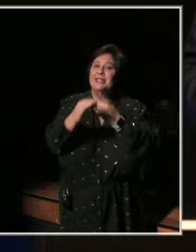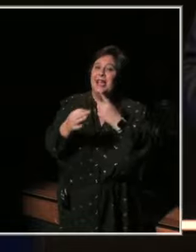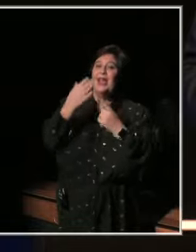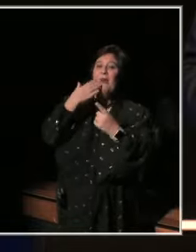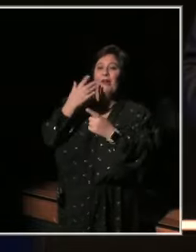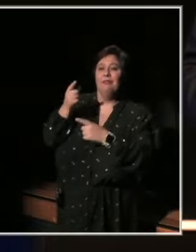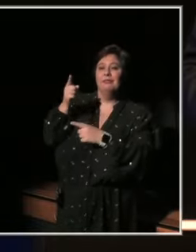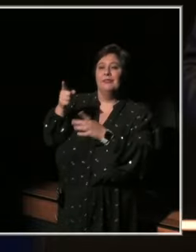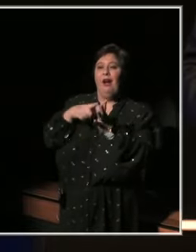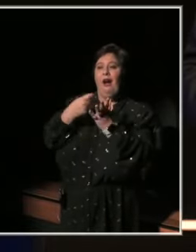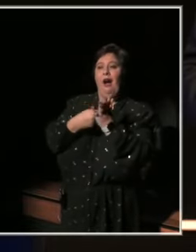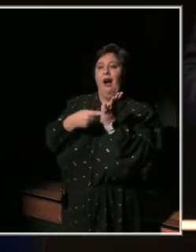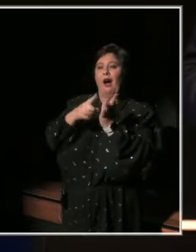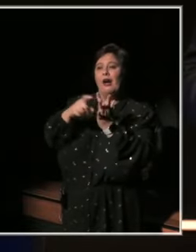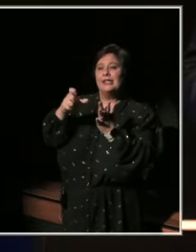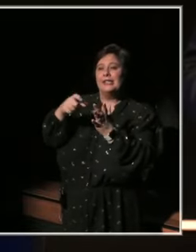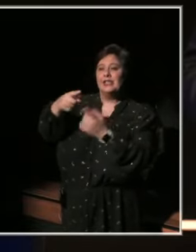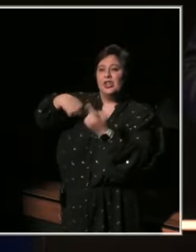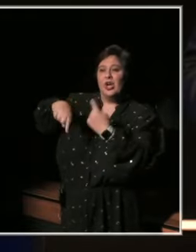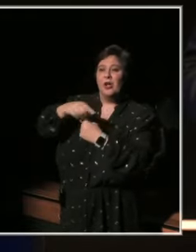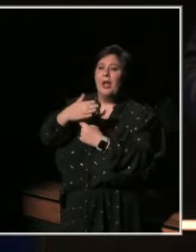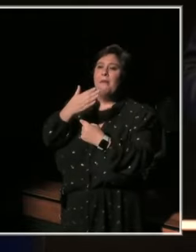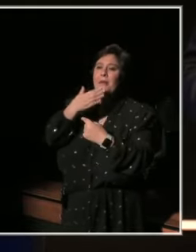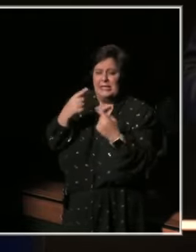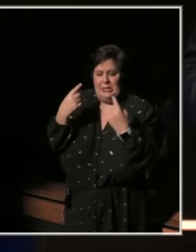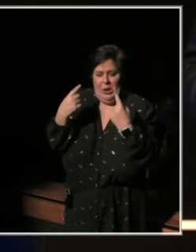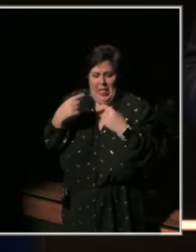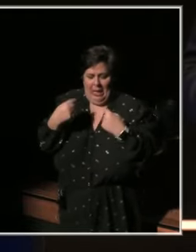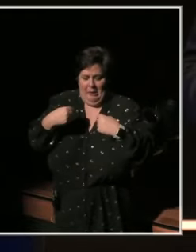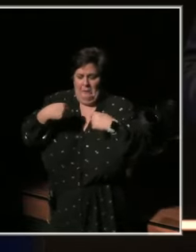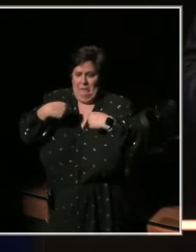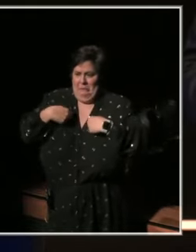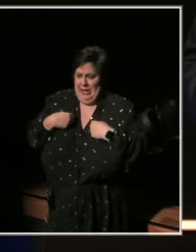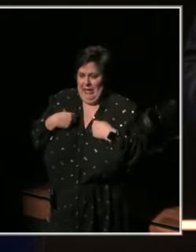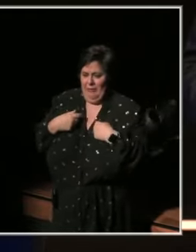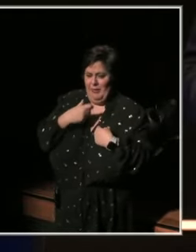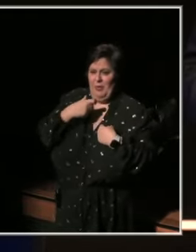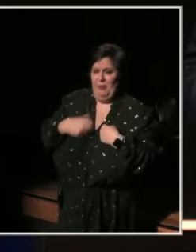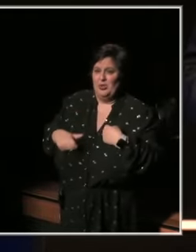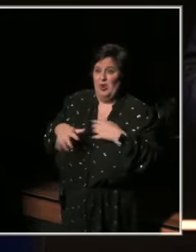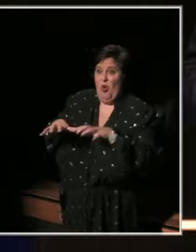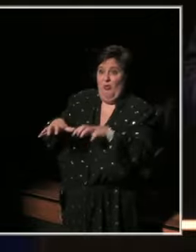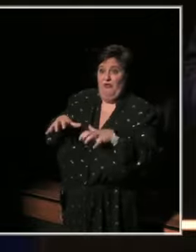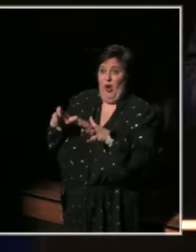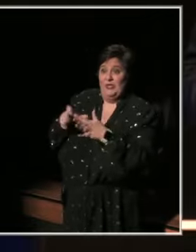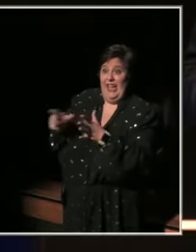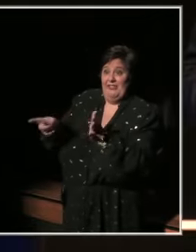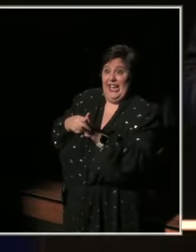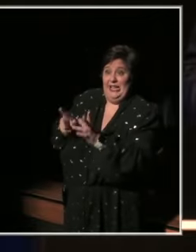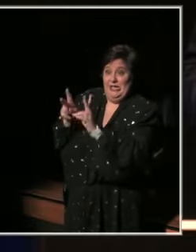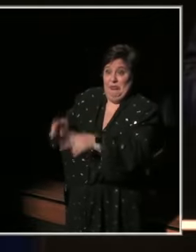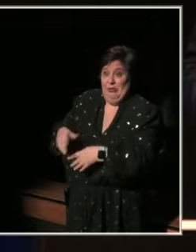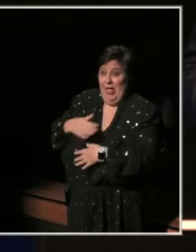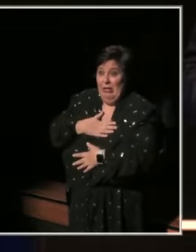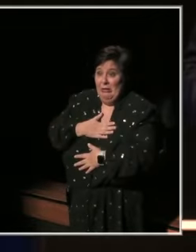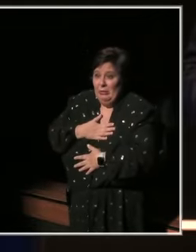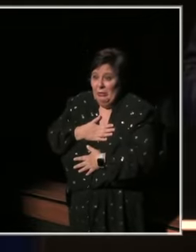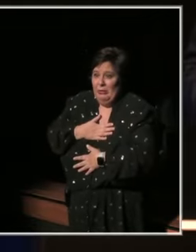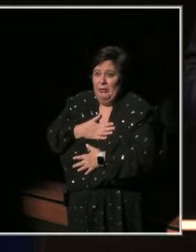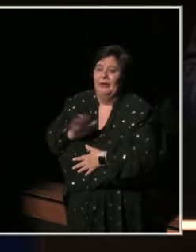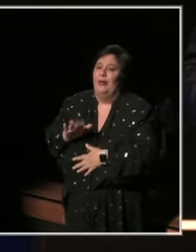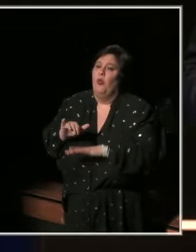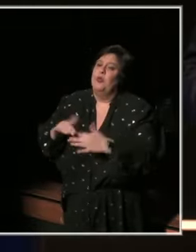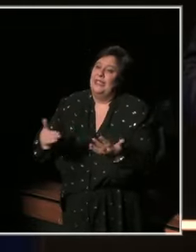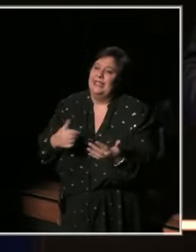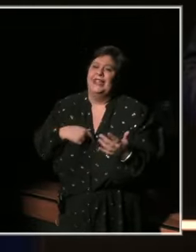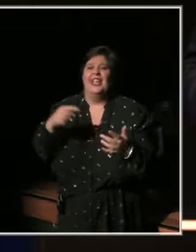Circle, is please do not let me go down in history as the man who froze David Attenborough to death. I'm pleased to say we didn't, and he